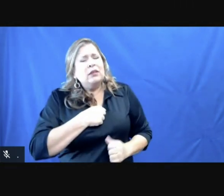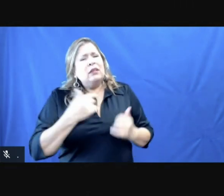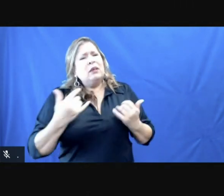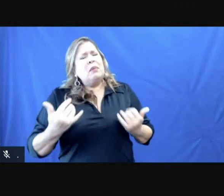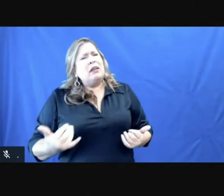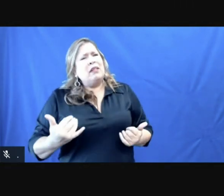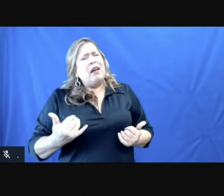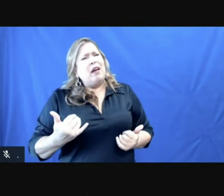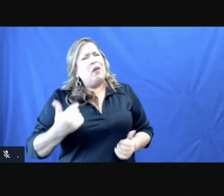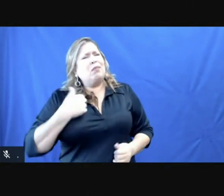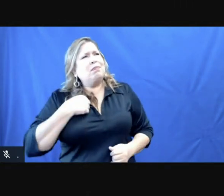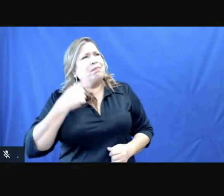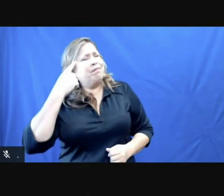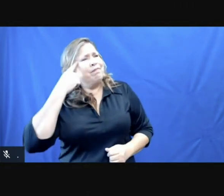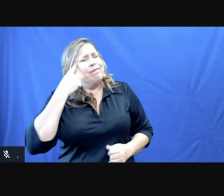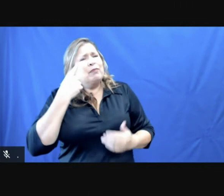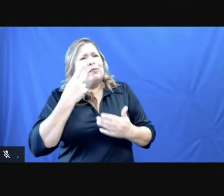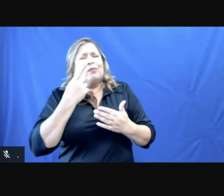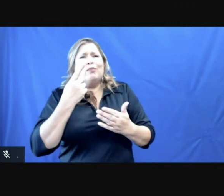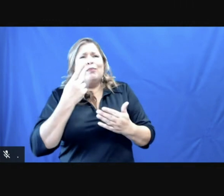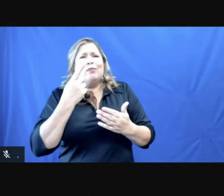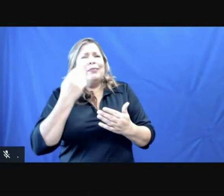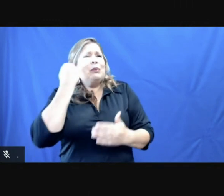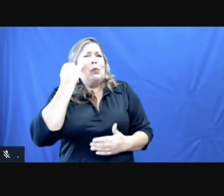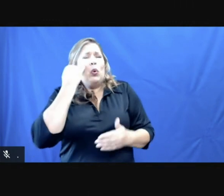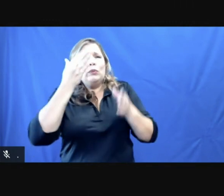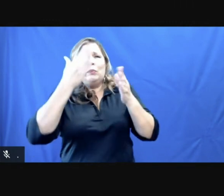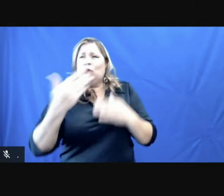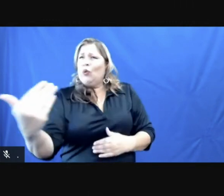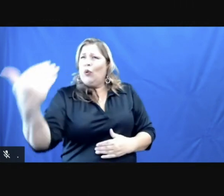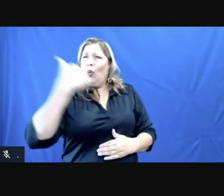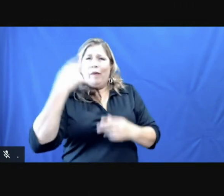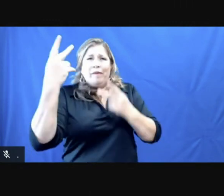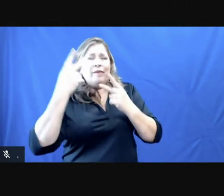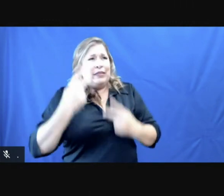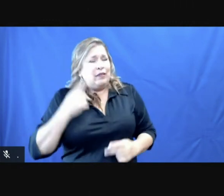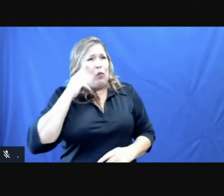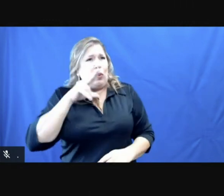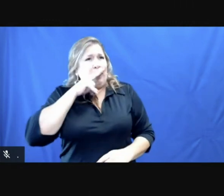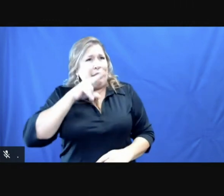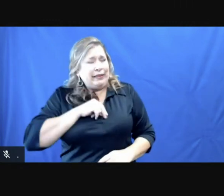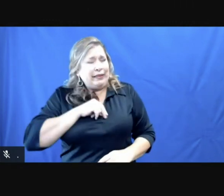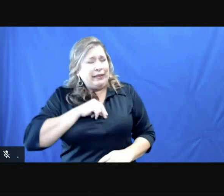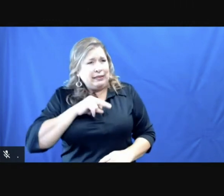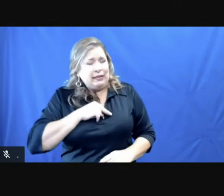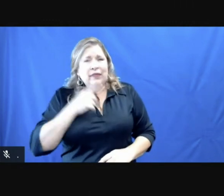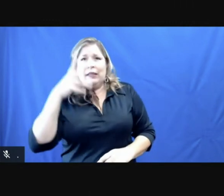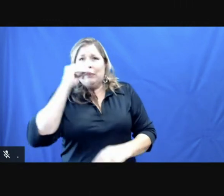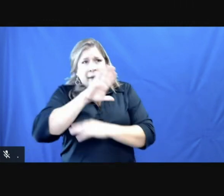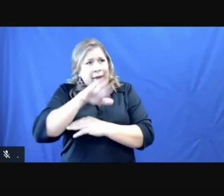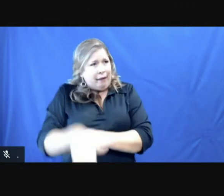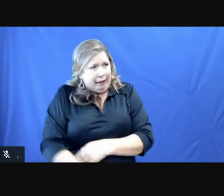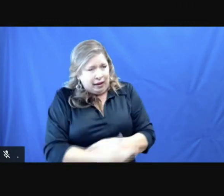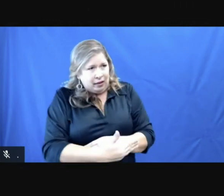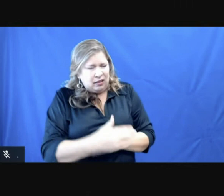for example, if somebody from out of the household visits for Thanksgiving, would they have to go home before 10 p.m. or could they stay